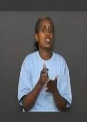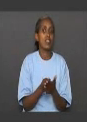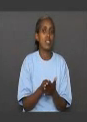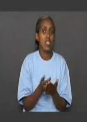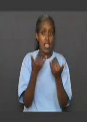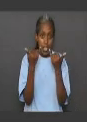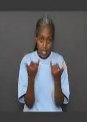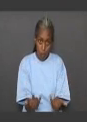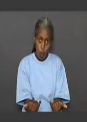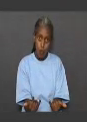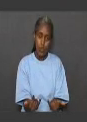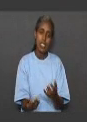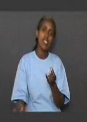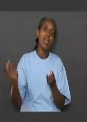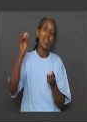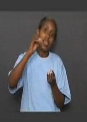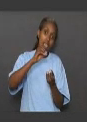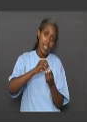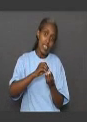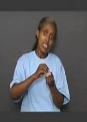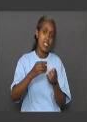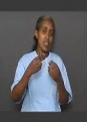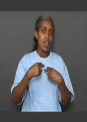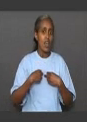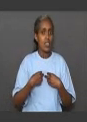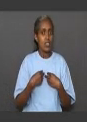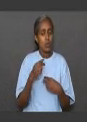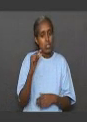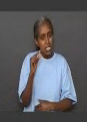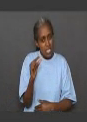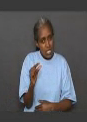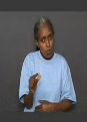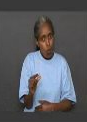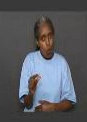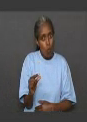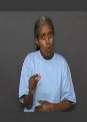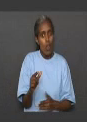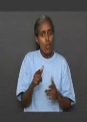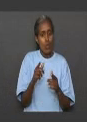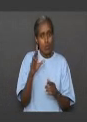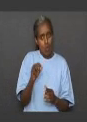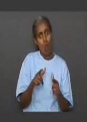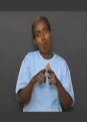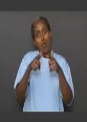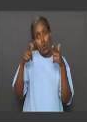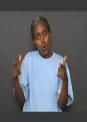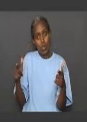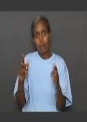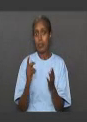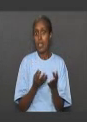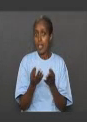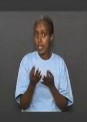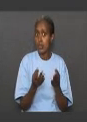Now, the increase has gotten so small it can no longer be expressed in bir.